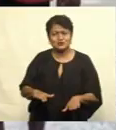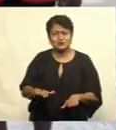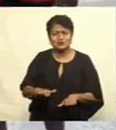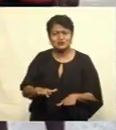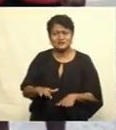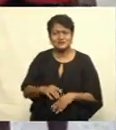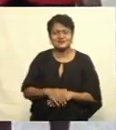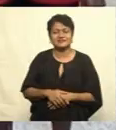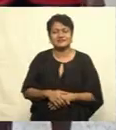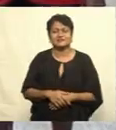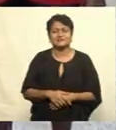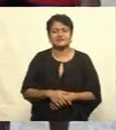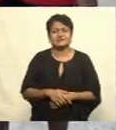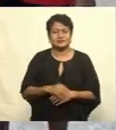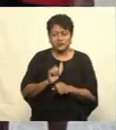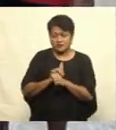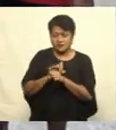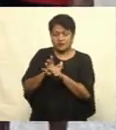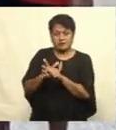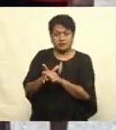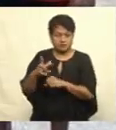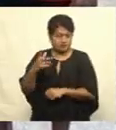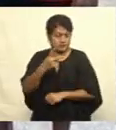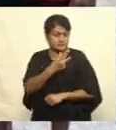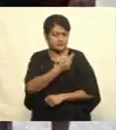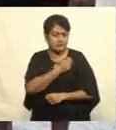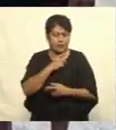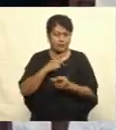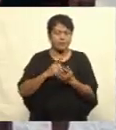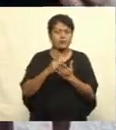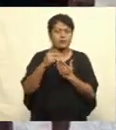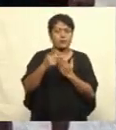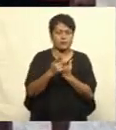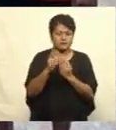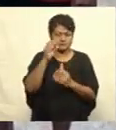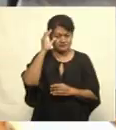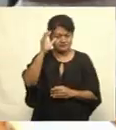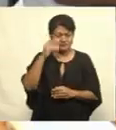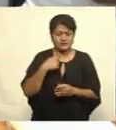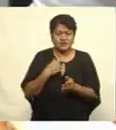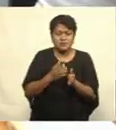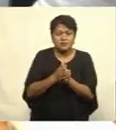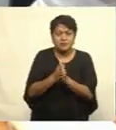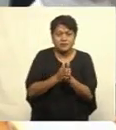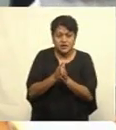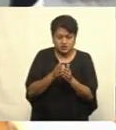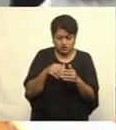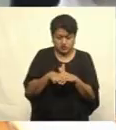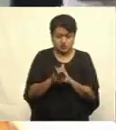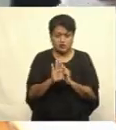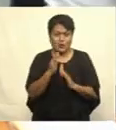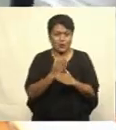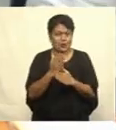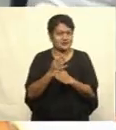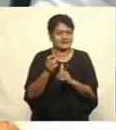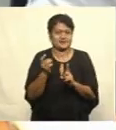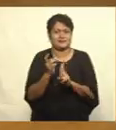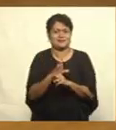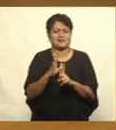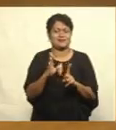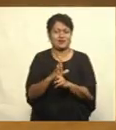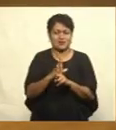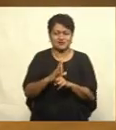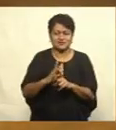who is leading the COVID-19 vaccination program in the country, says having passion in your work is vital in battling the current